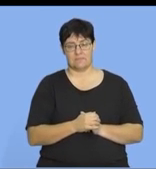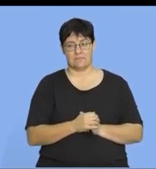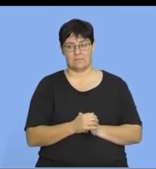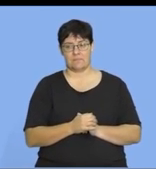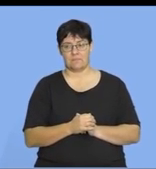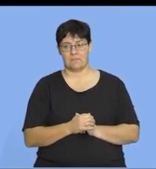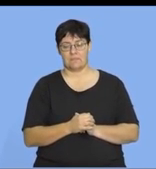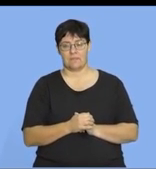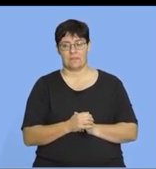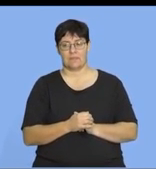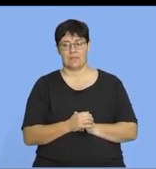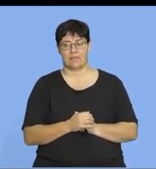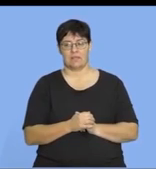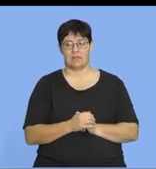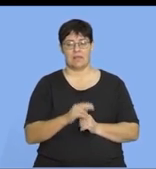we go.